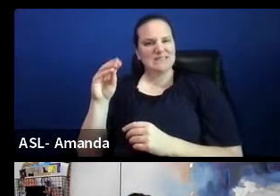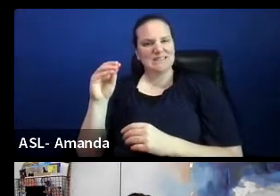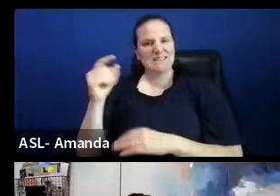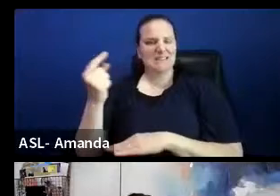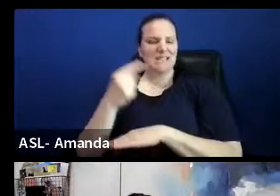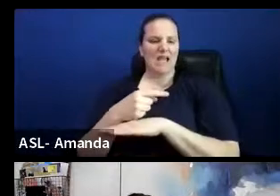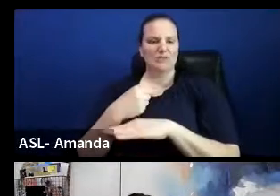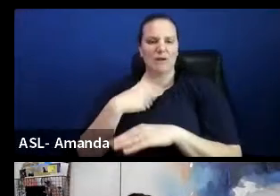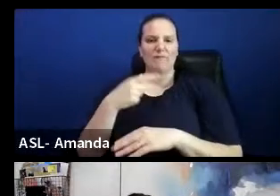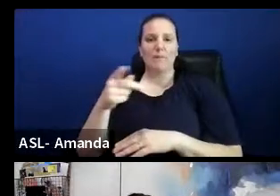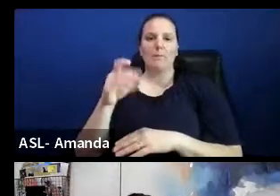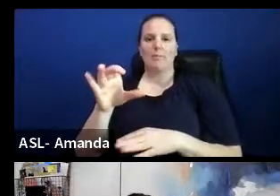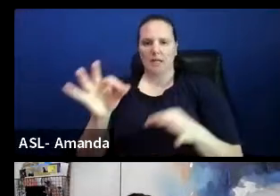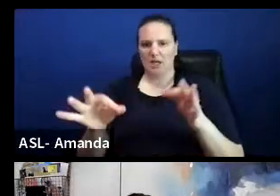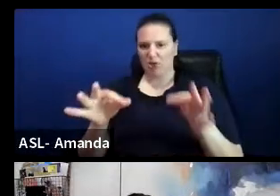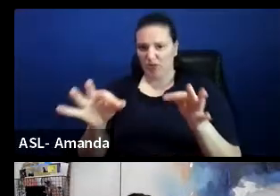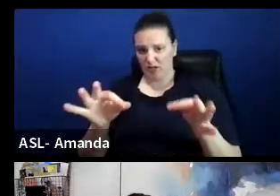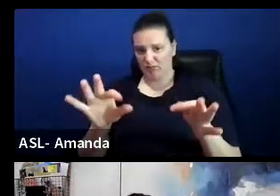have public hearings,